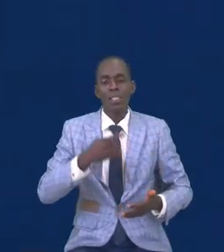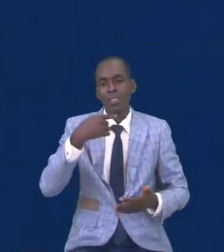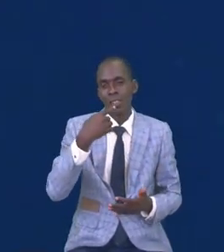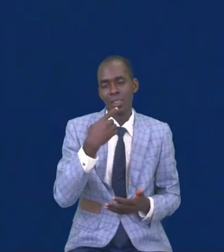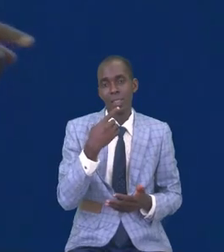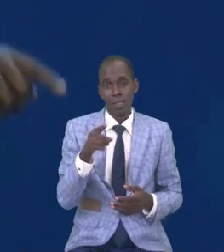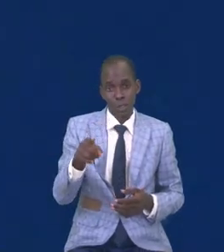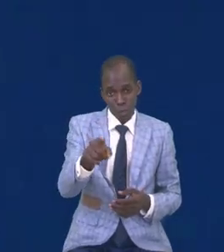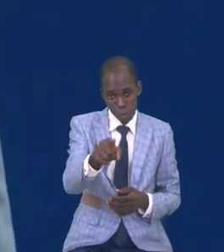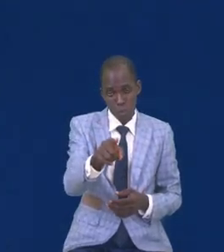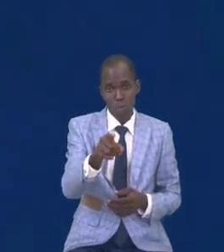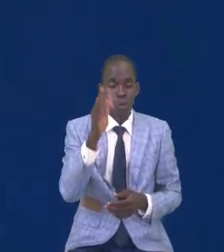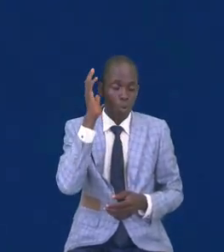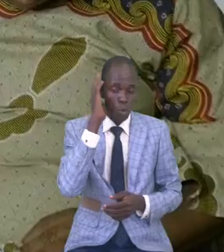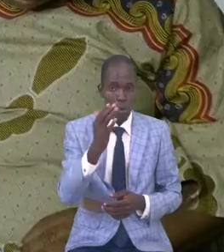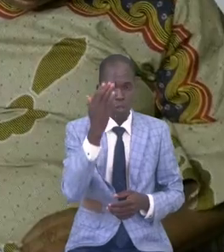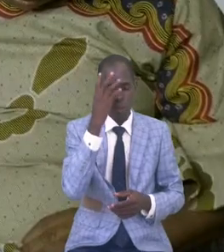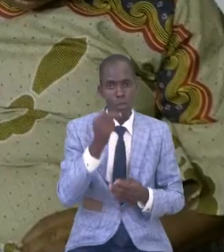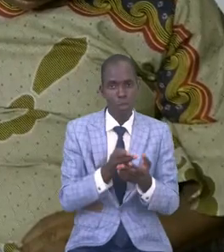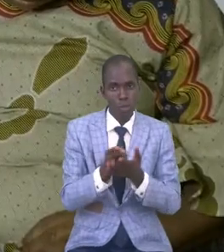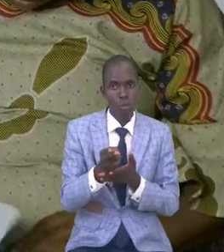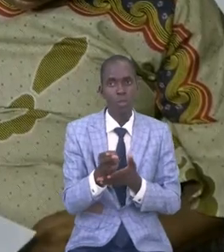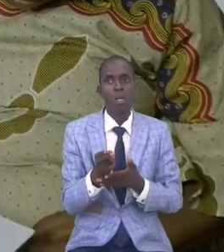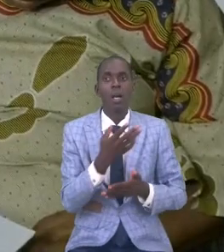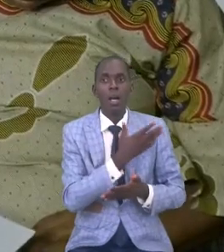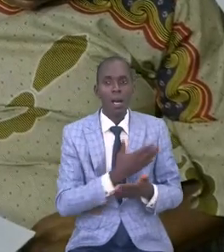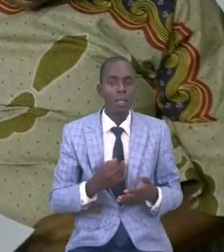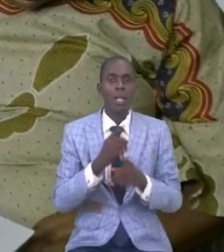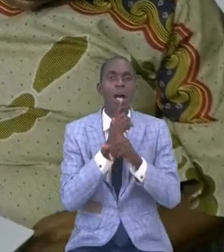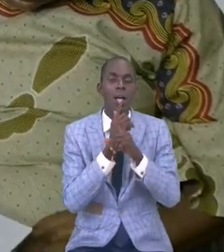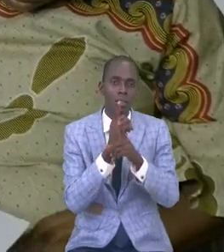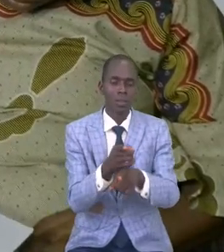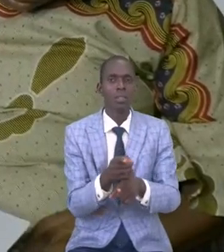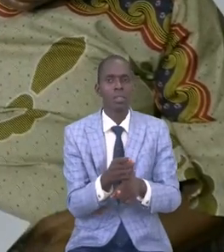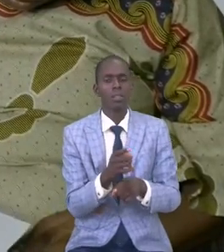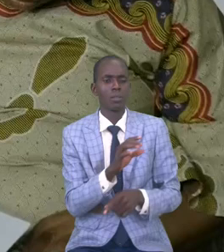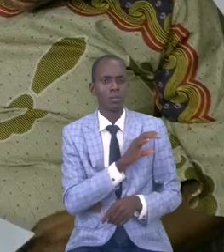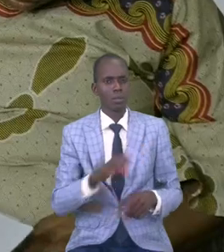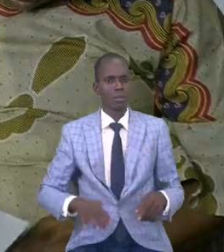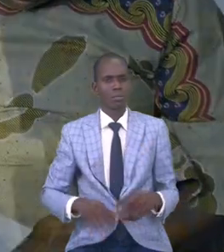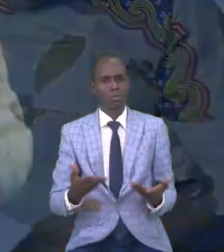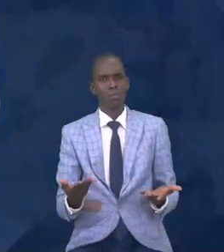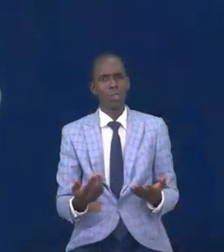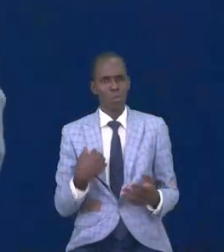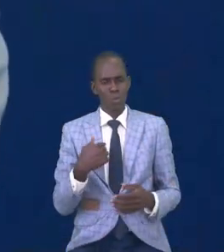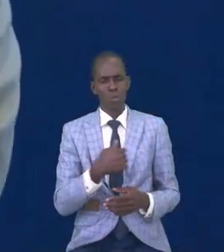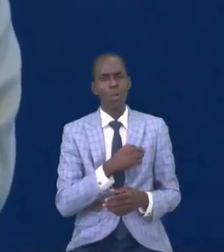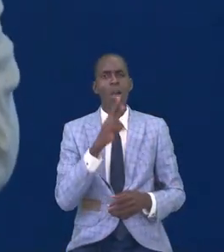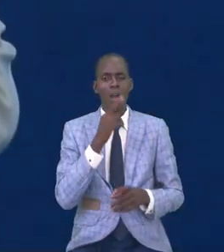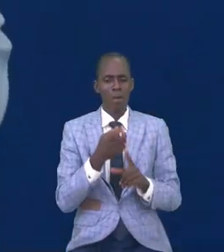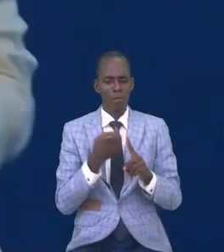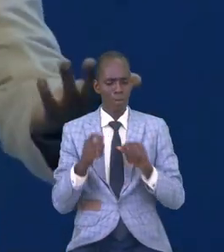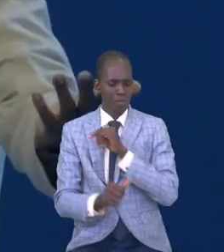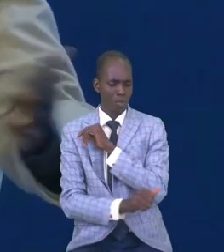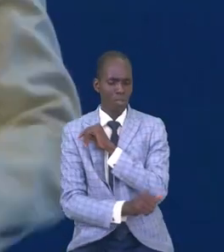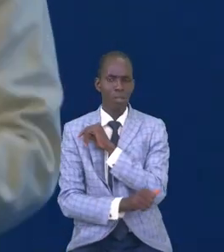you will know the truth. And then he answered him, will be Abraham's seed, religious people,